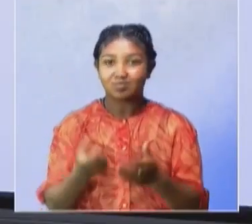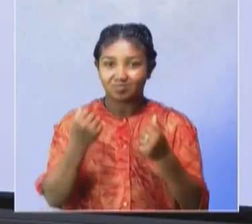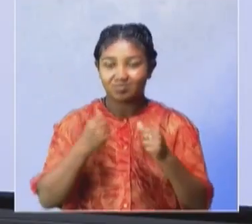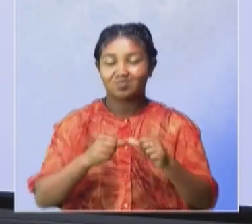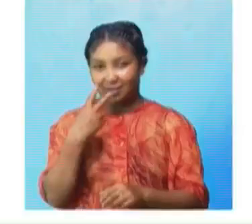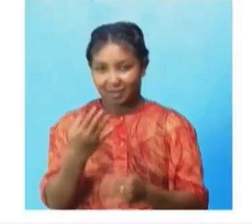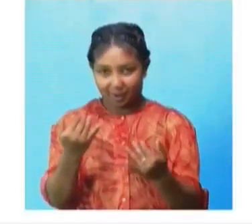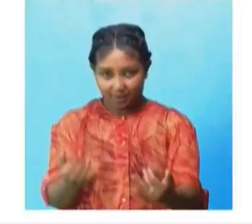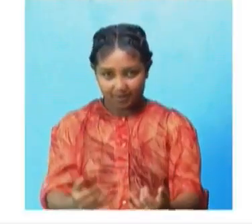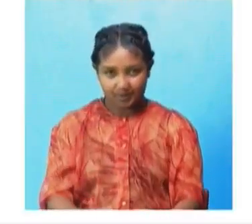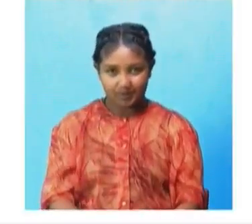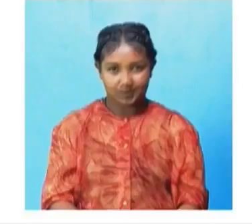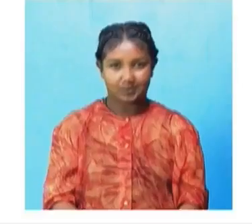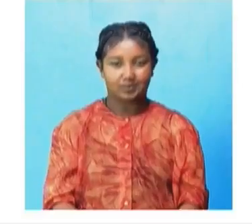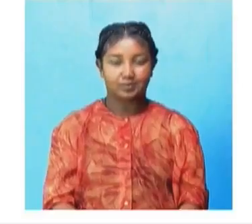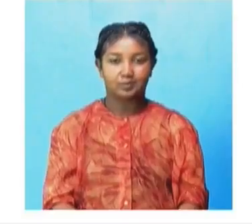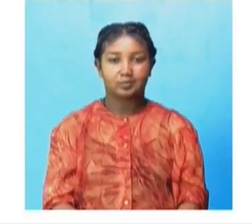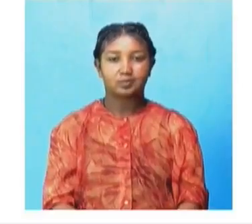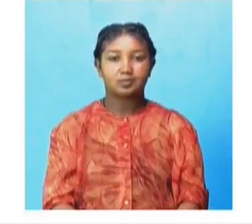continue, students.